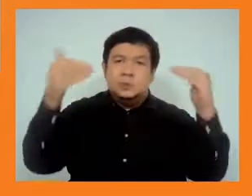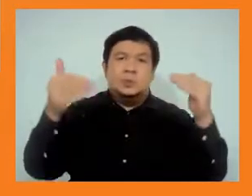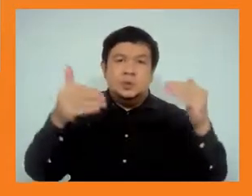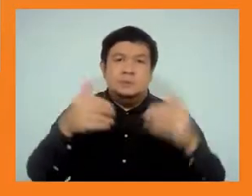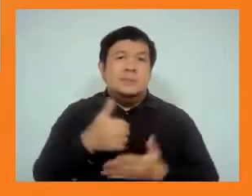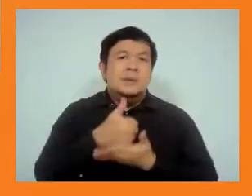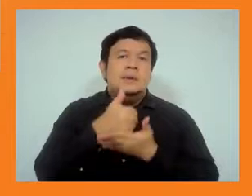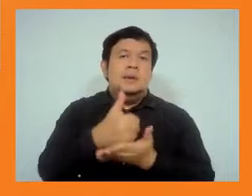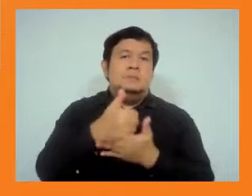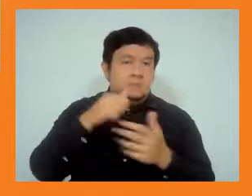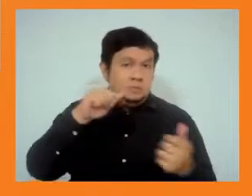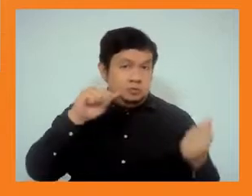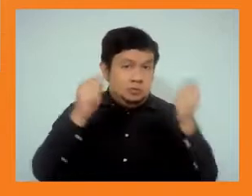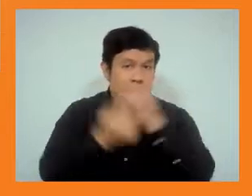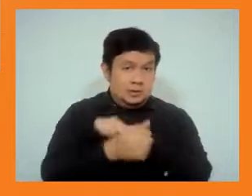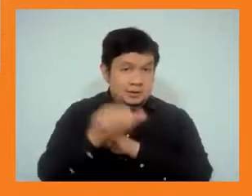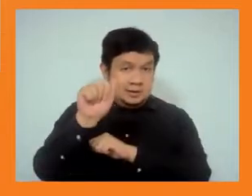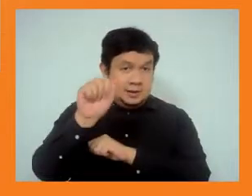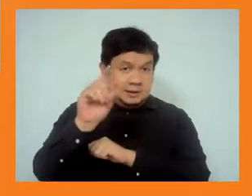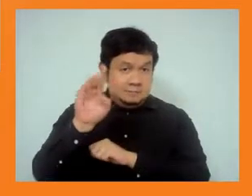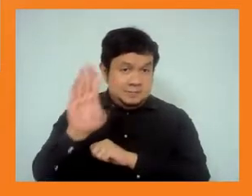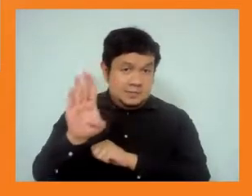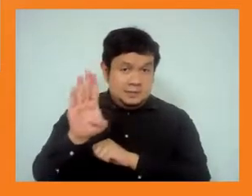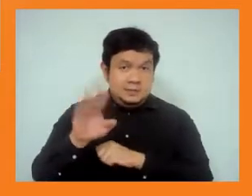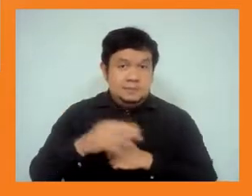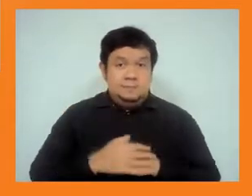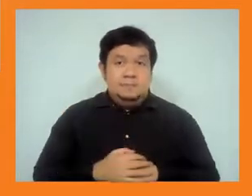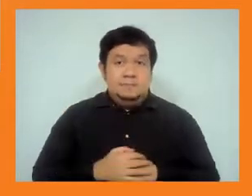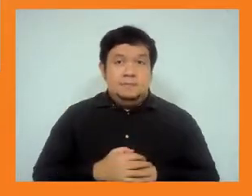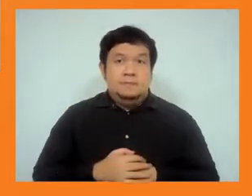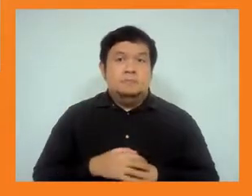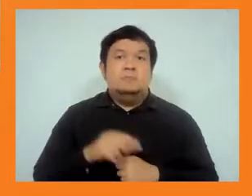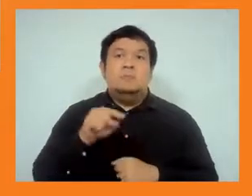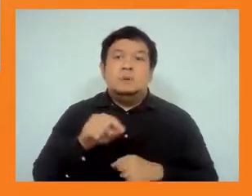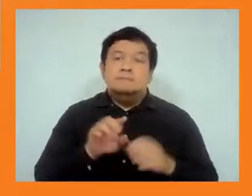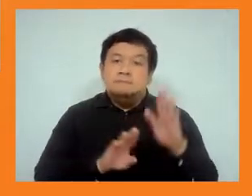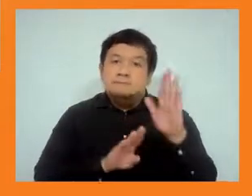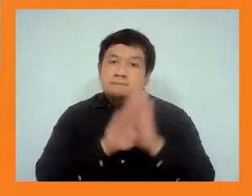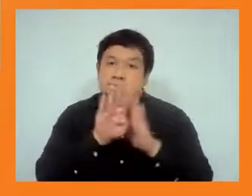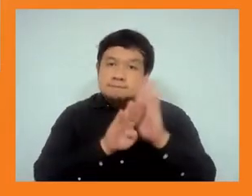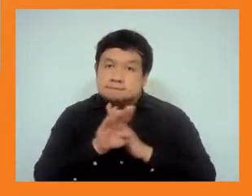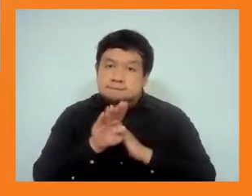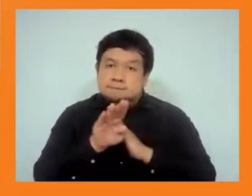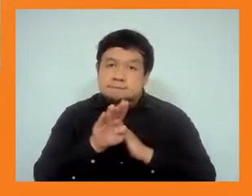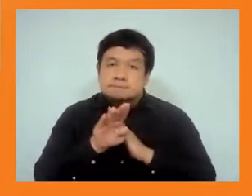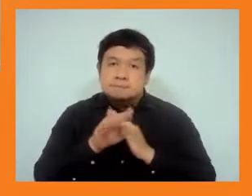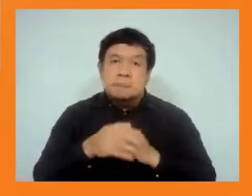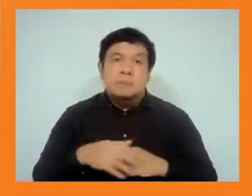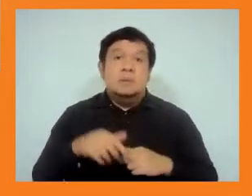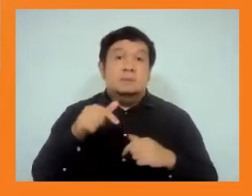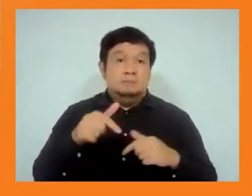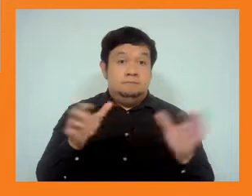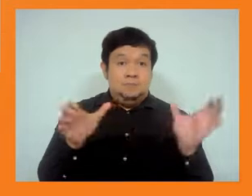to date, I still have not seen any established monitoring and reporting procedures.